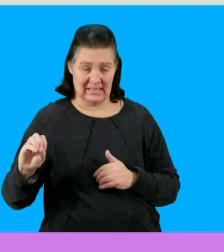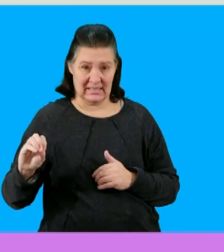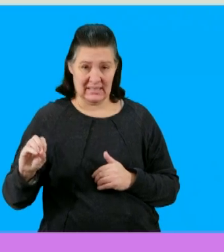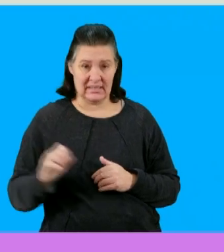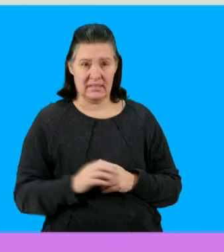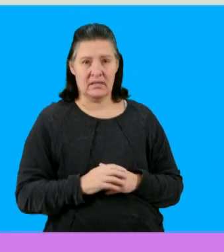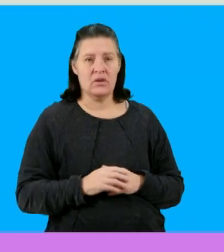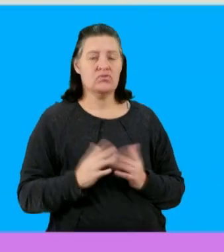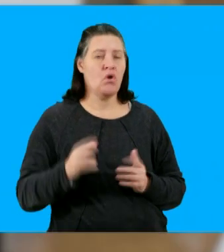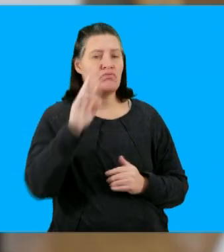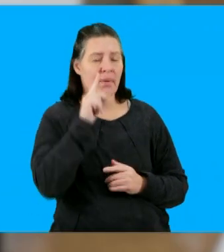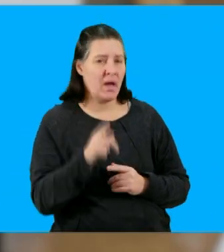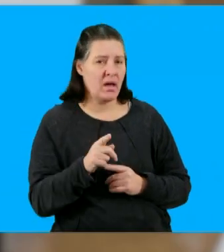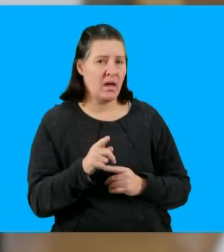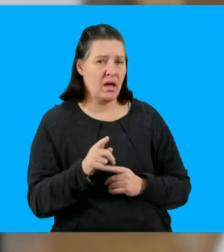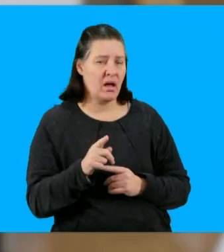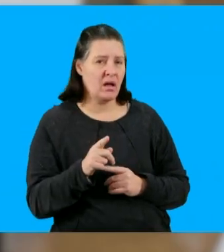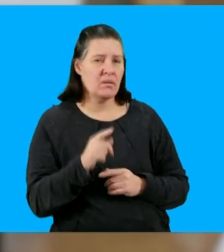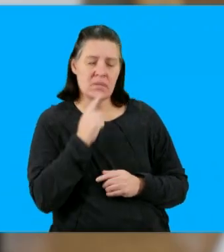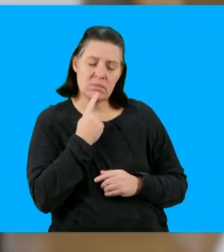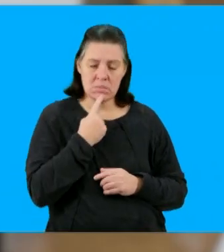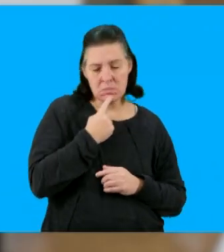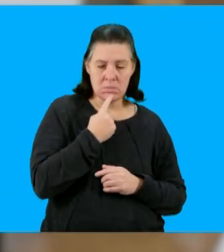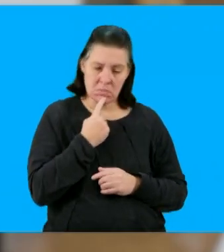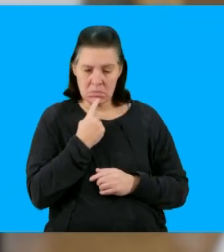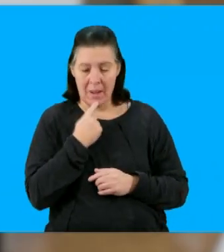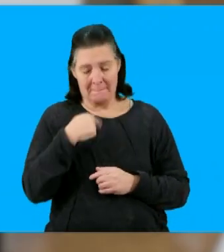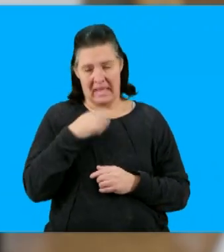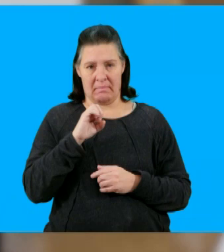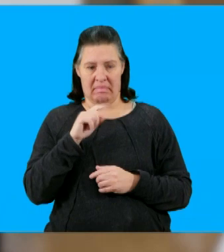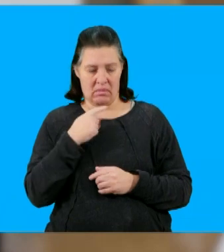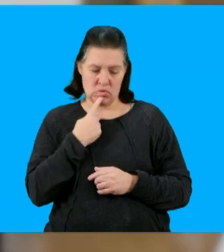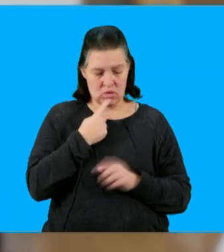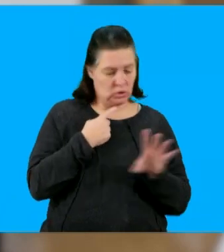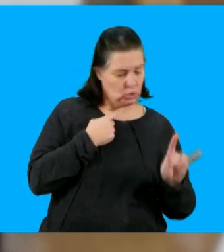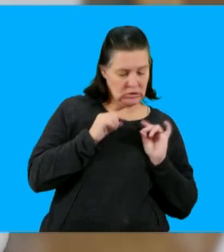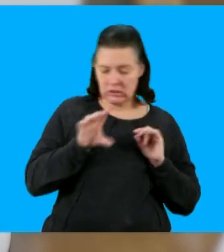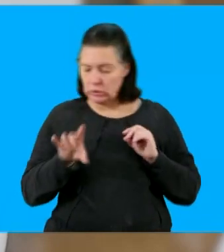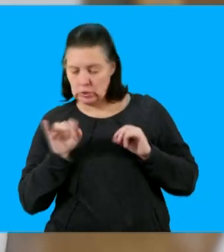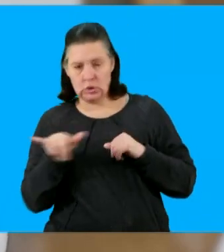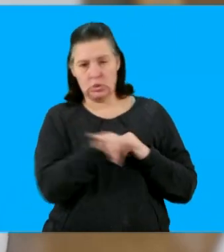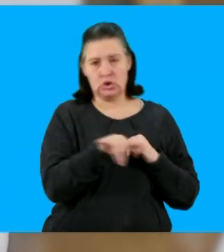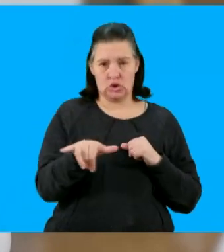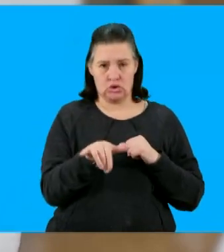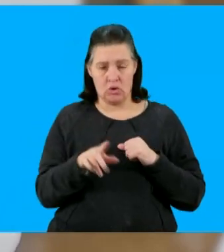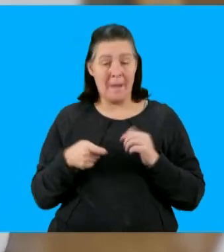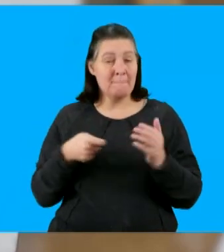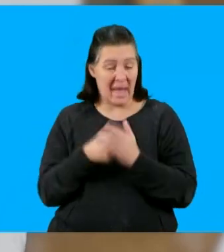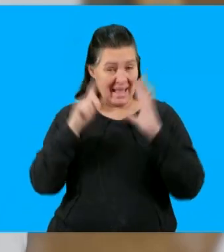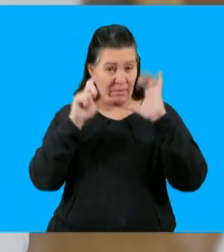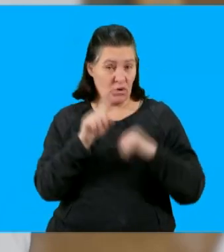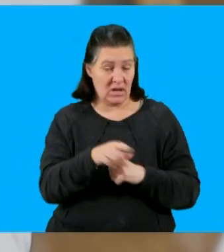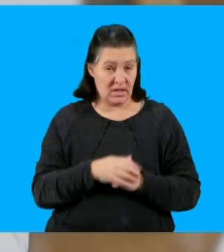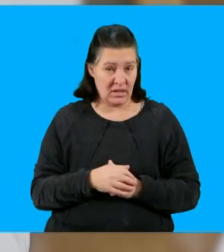2,640 Rand. So remember now, put yourself in Samantha's shoes here. Which option will you choose? Remember, you are buying